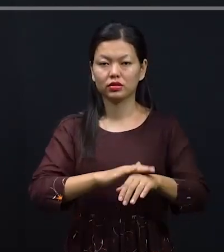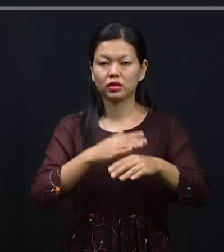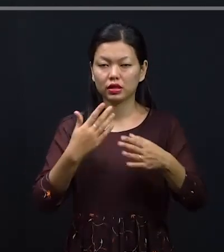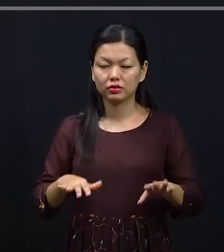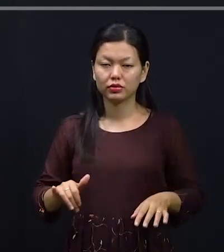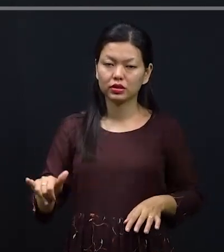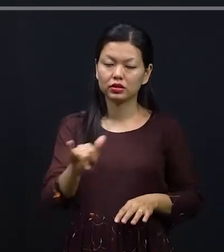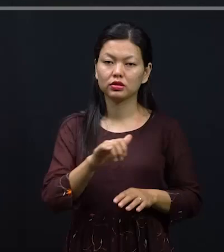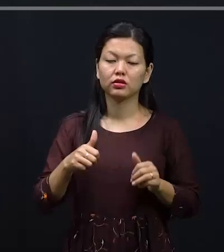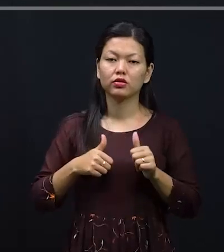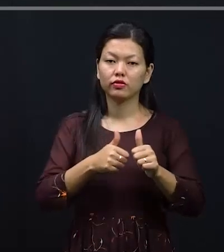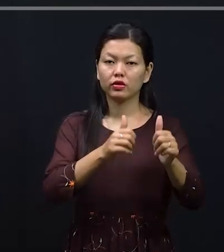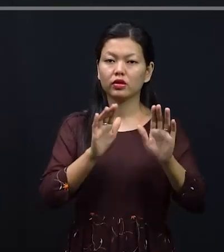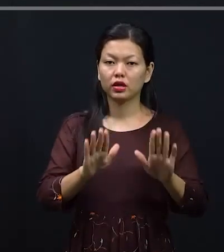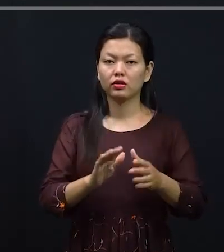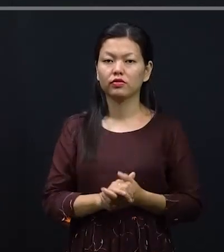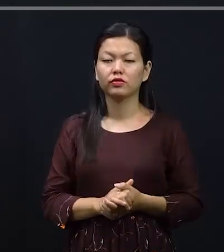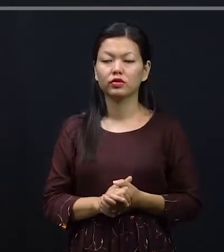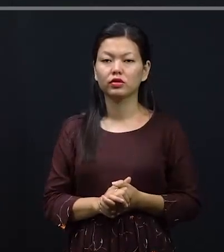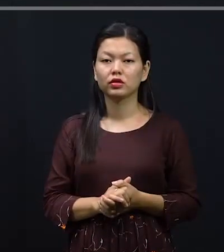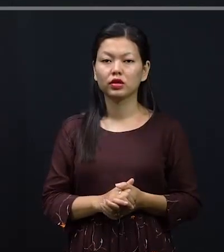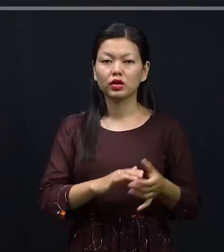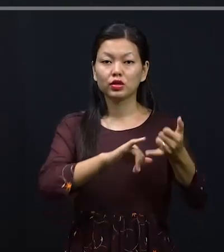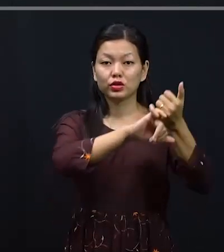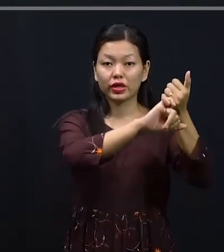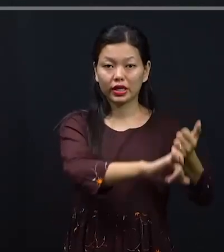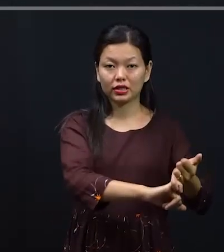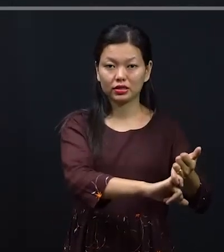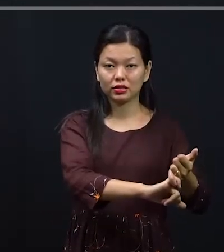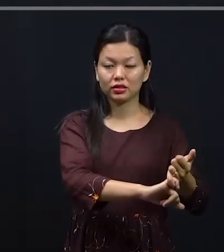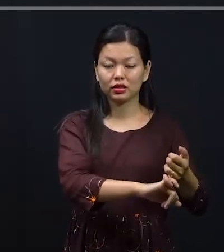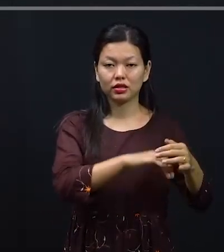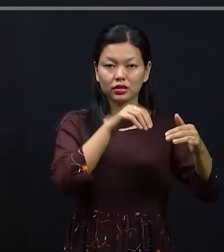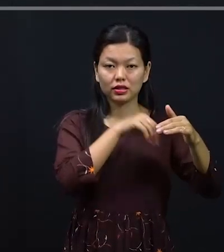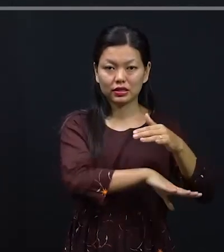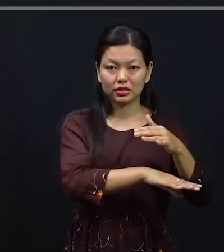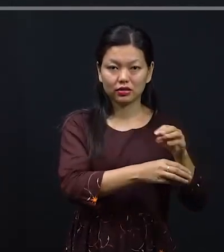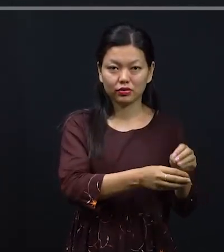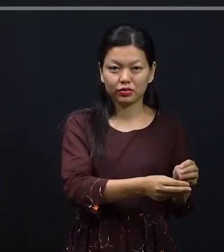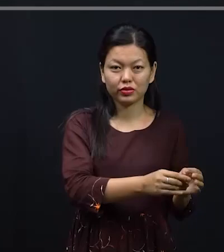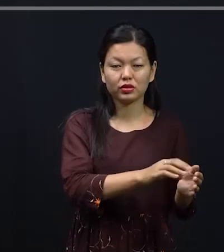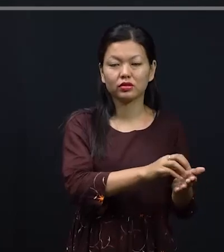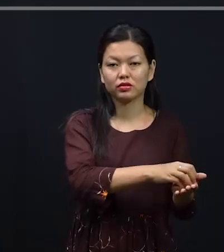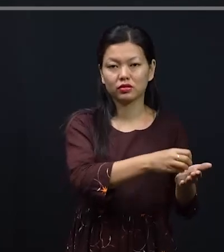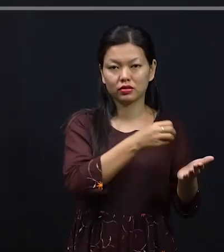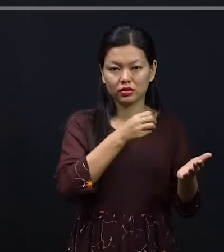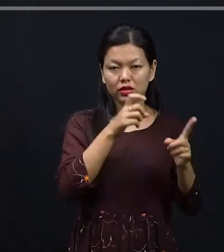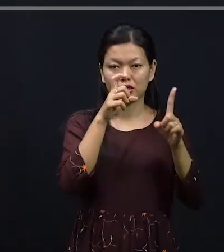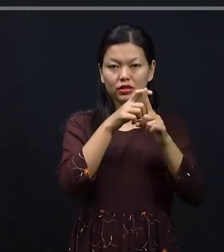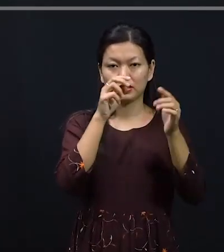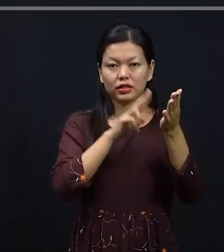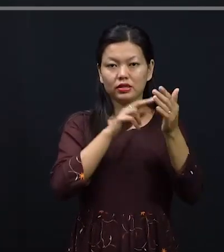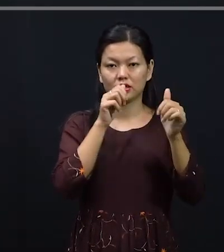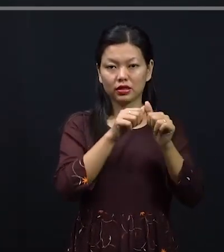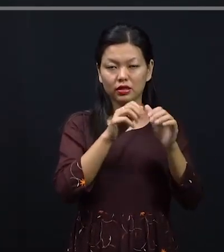they took the extracts of this S strain, or they took the extract consisting of DNA,